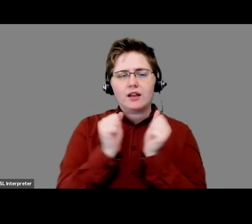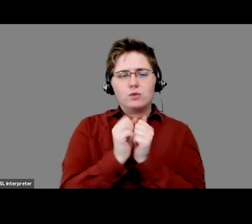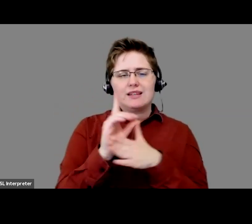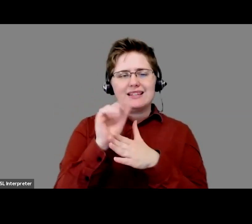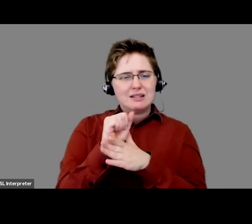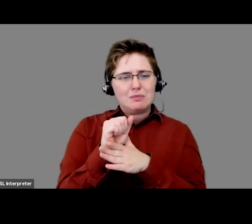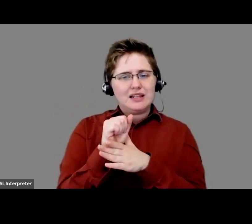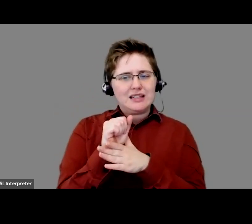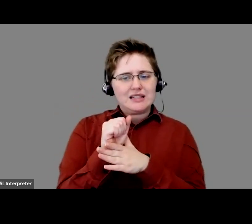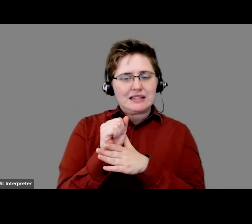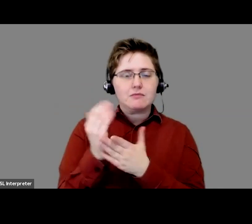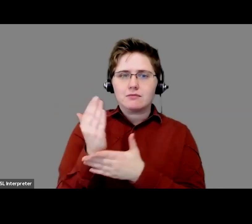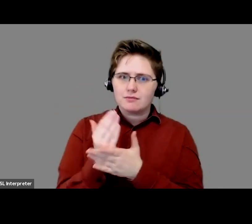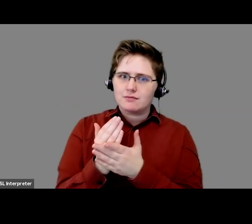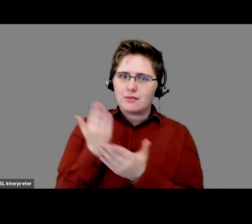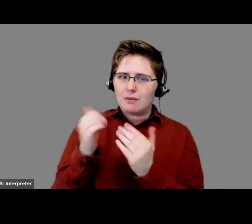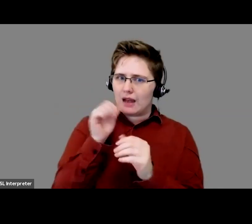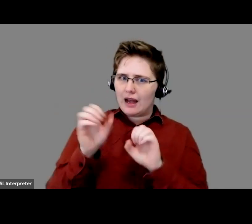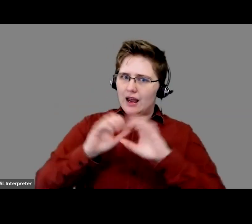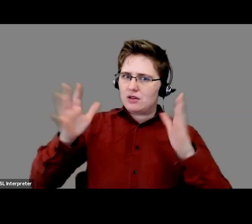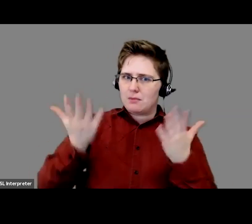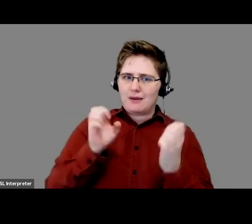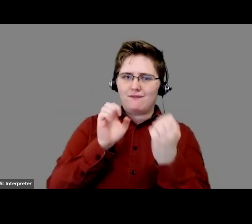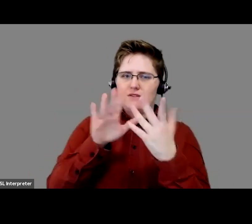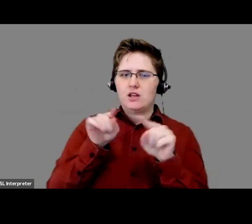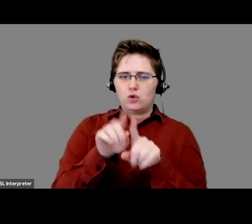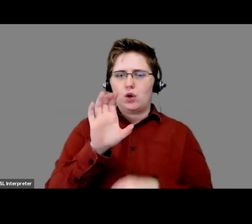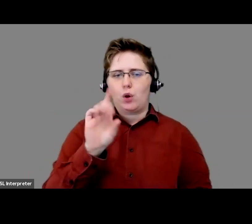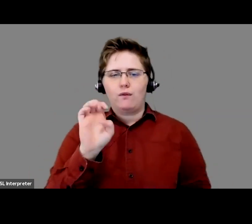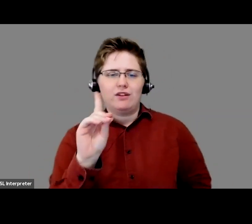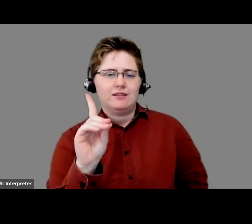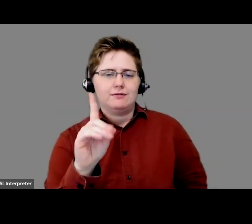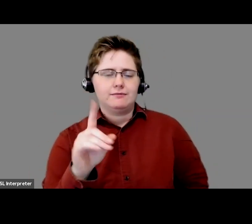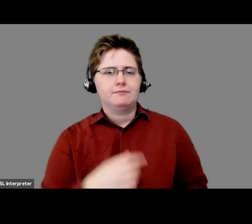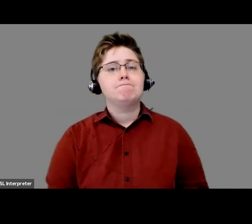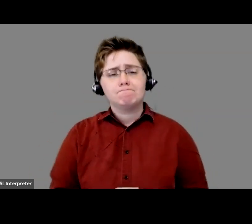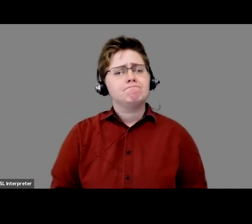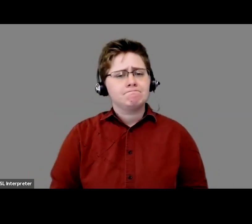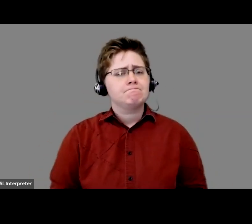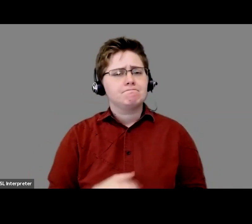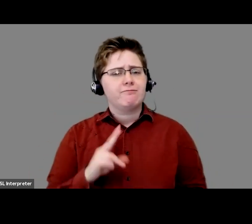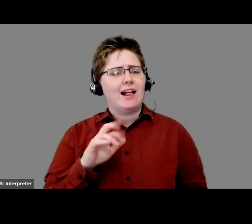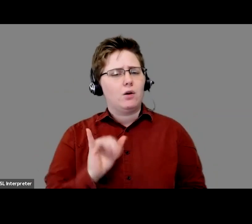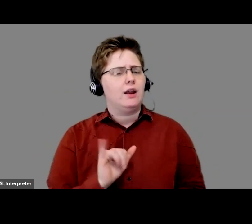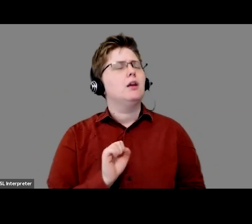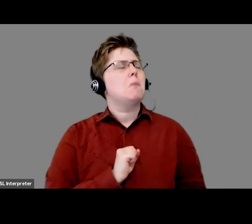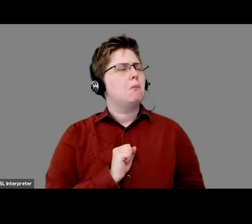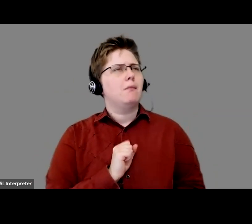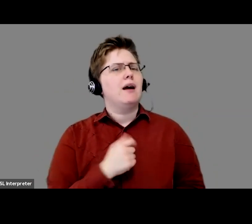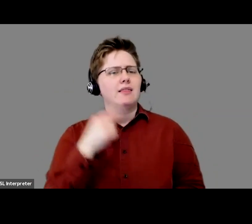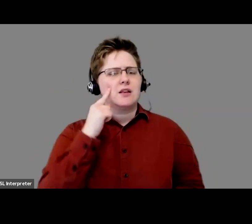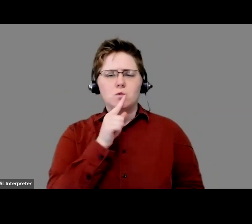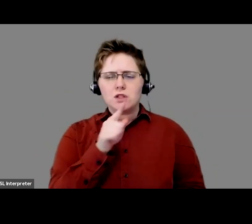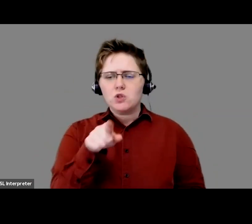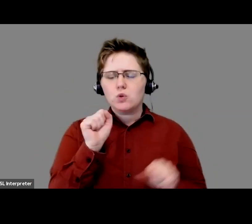disabilities, some that may not be obvious, might face during COVID? Yeah, I think really, you can